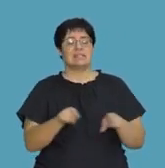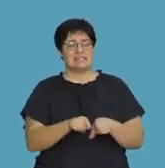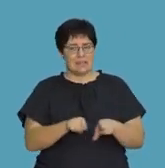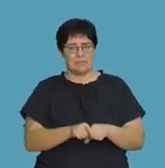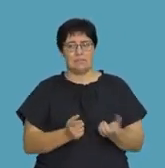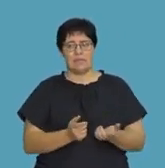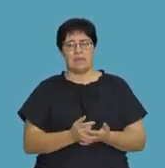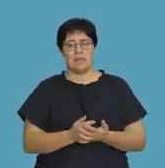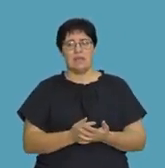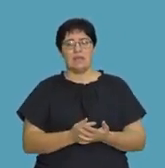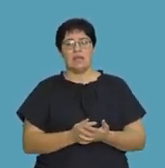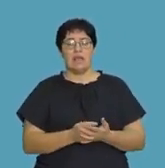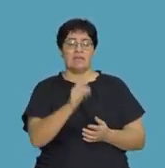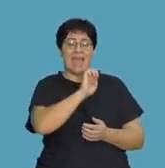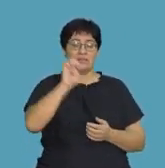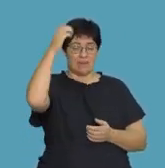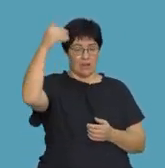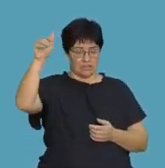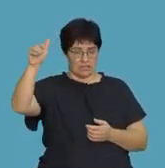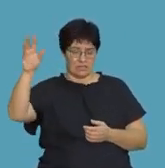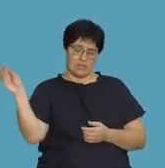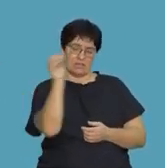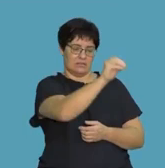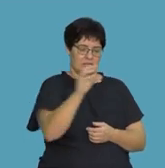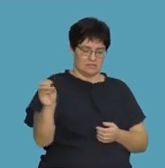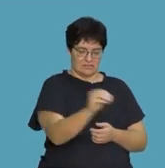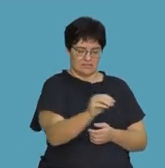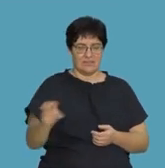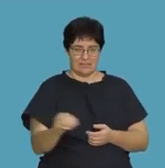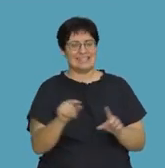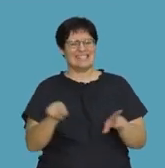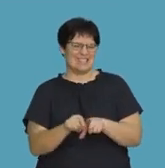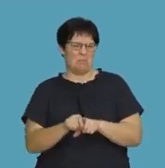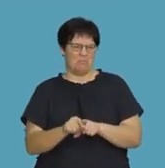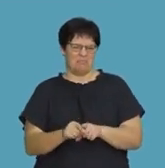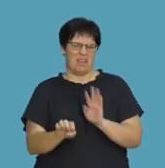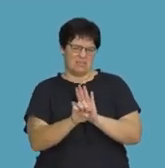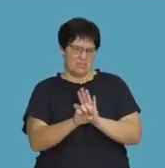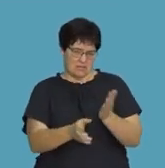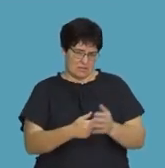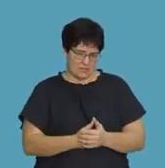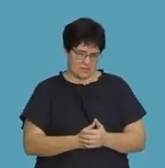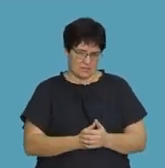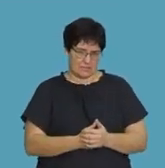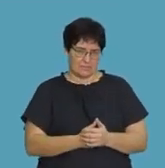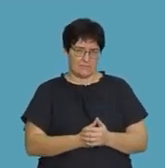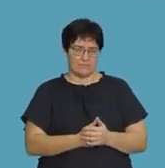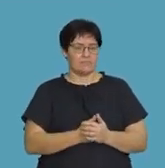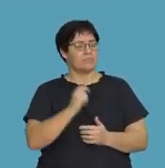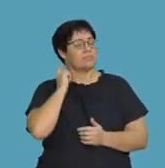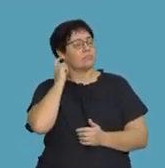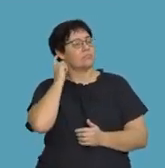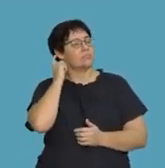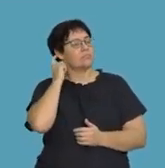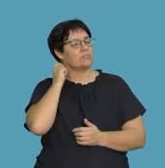of exponents, where if I have an exponent outside, I kind of distribute it inside to everything that I have inside